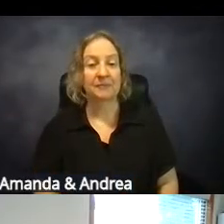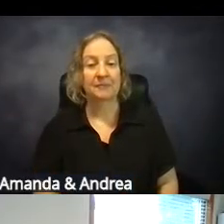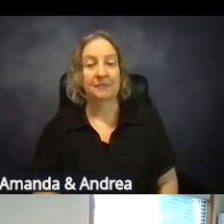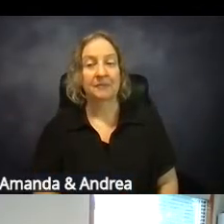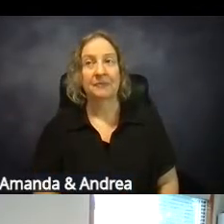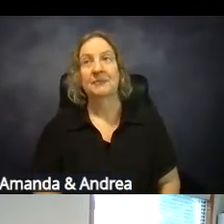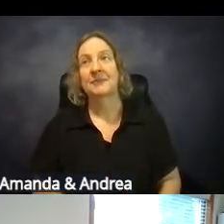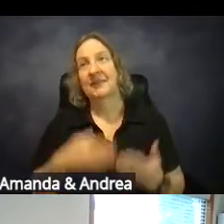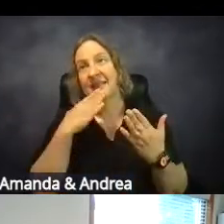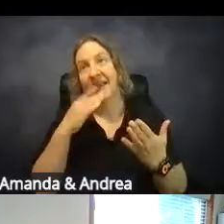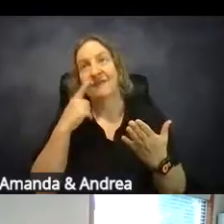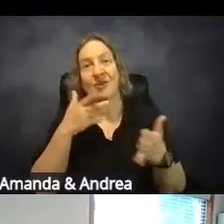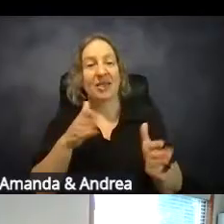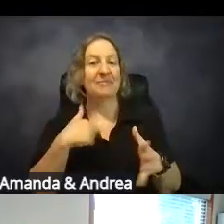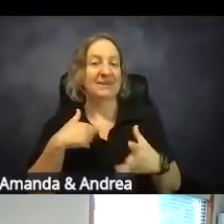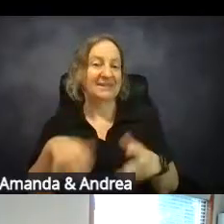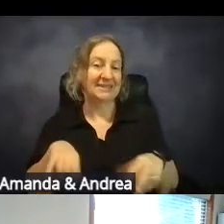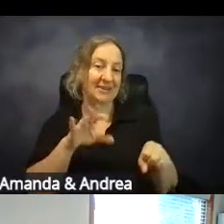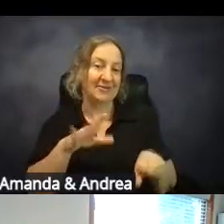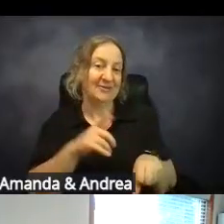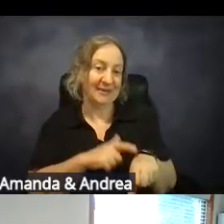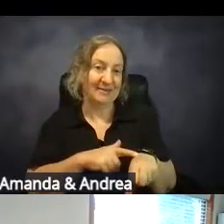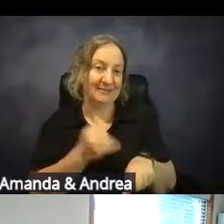Well, thank you for letting me take your time today.